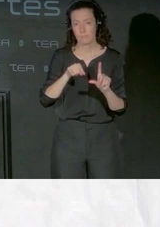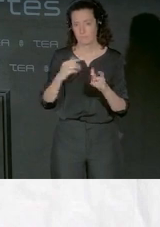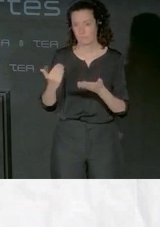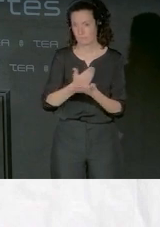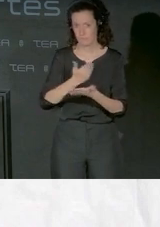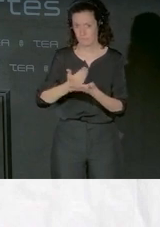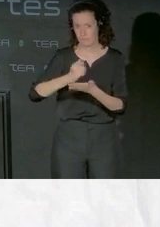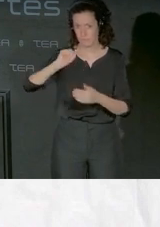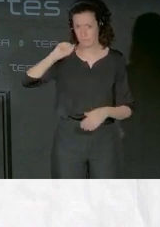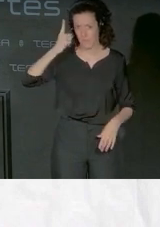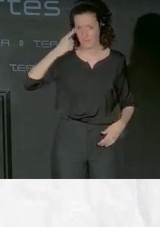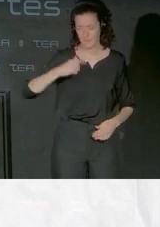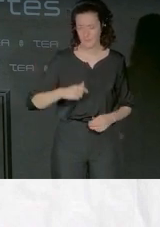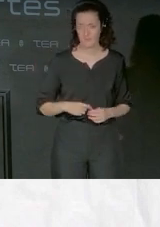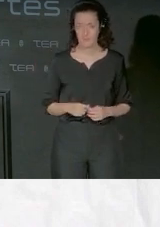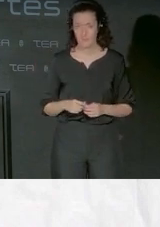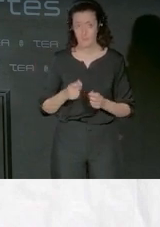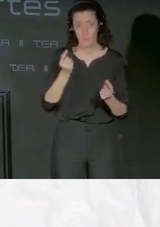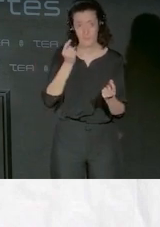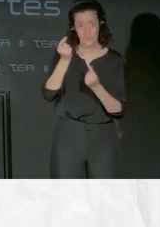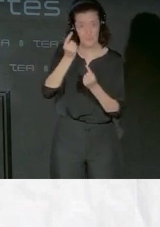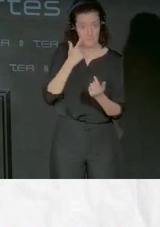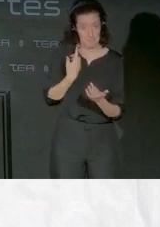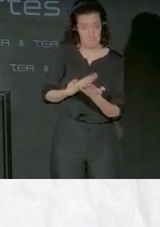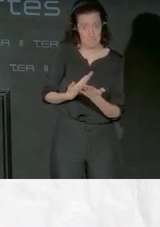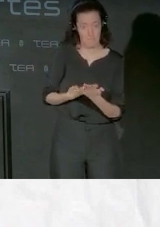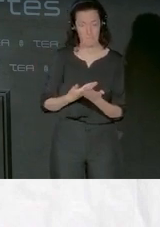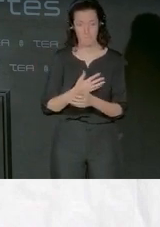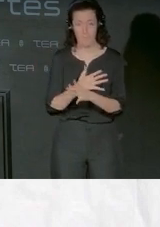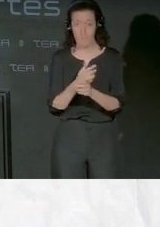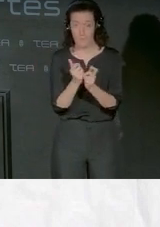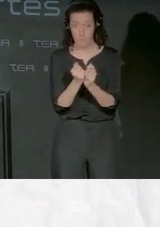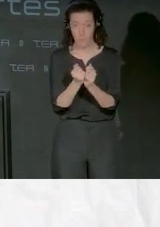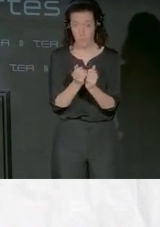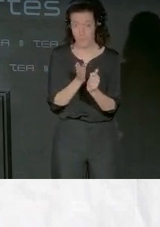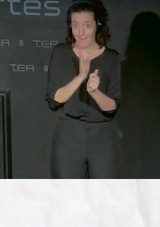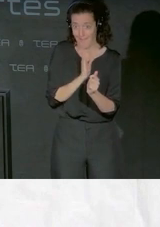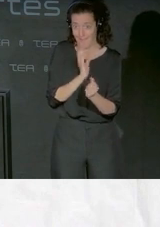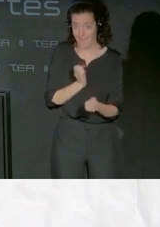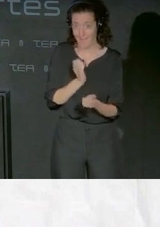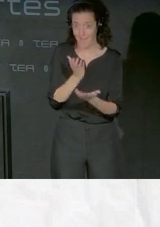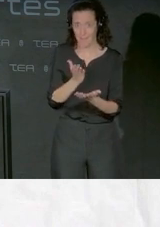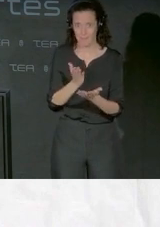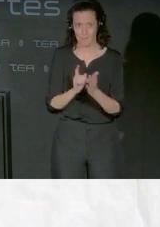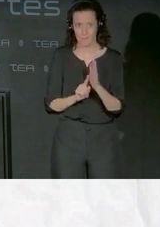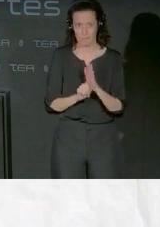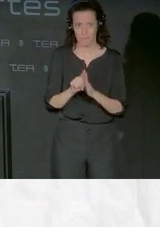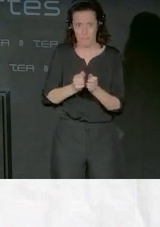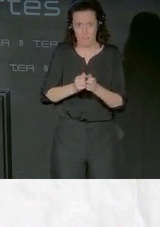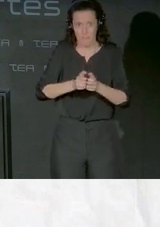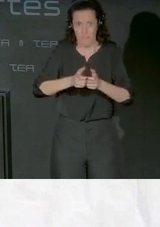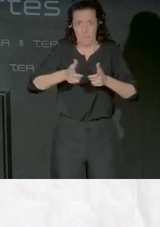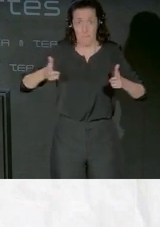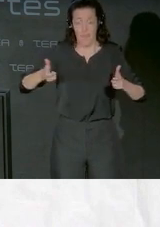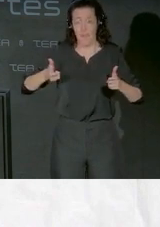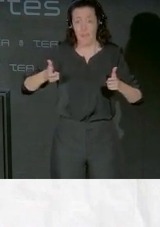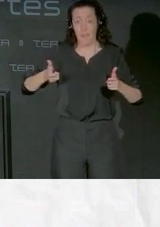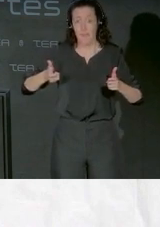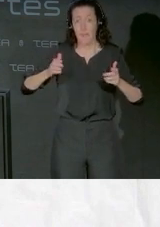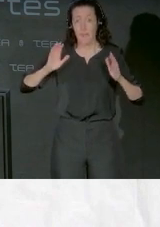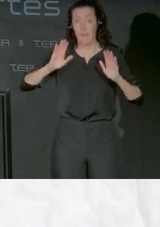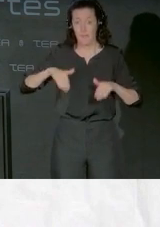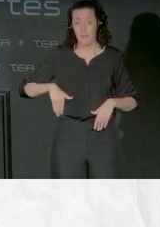games, as we have heard, have grown and grown to reach a situation where they are in fact bigger than